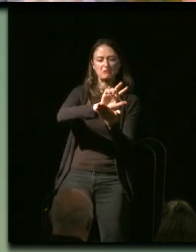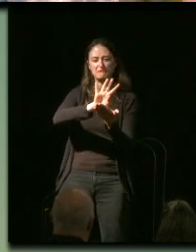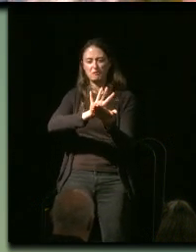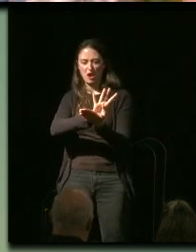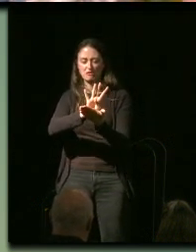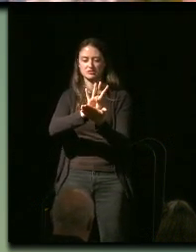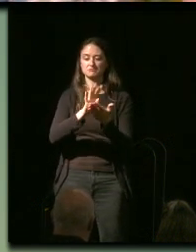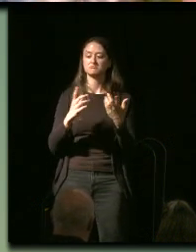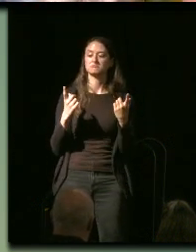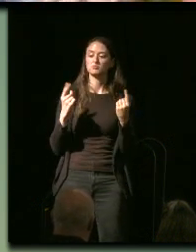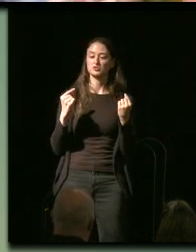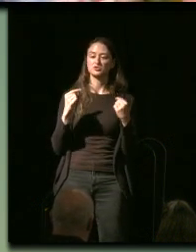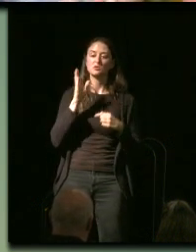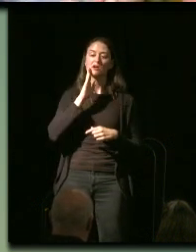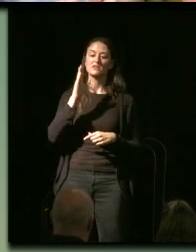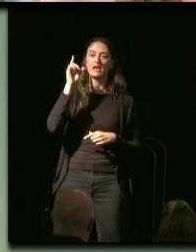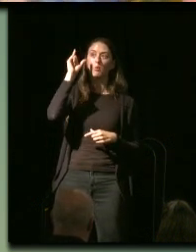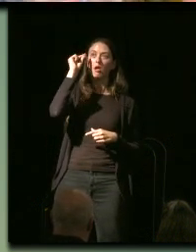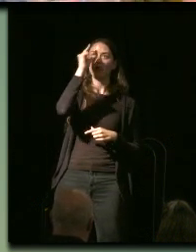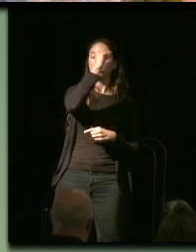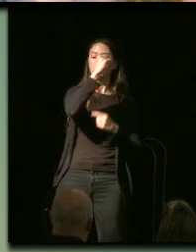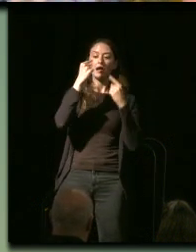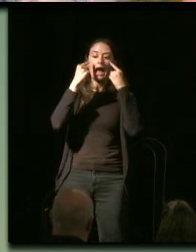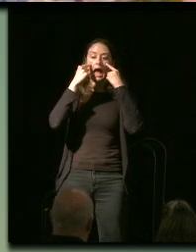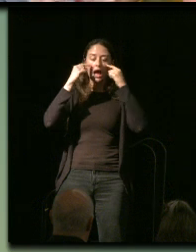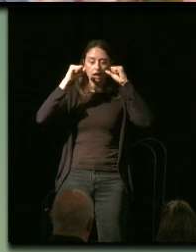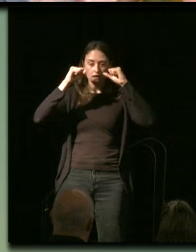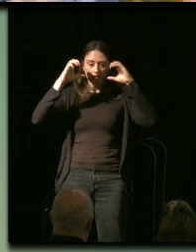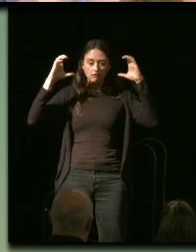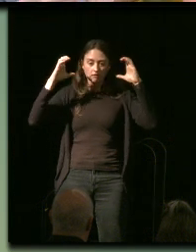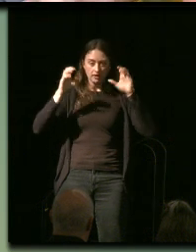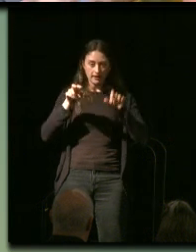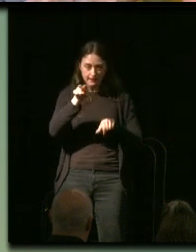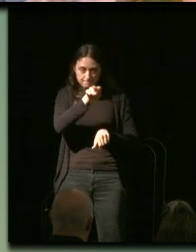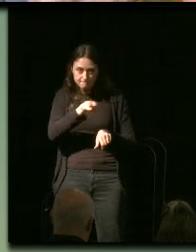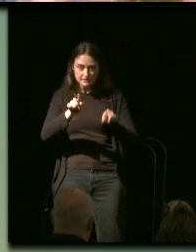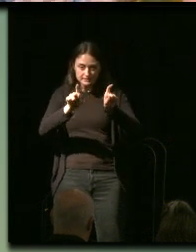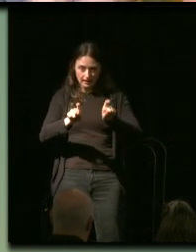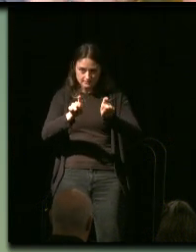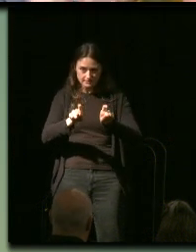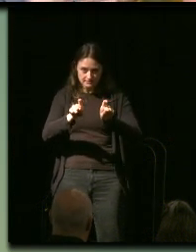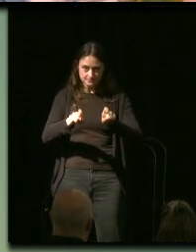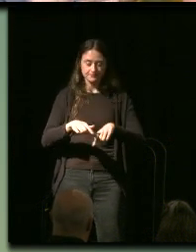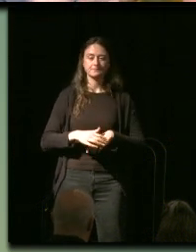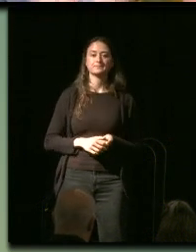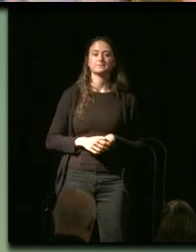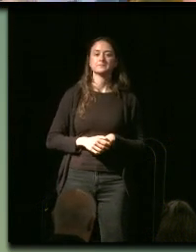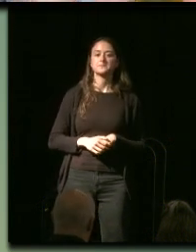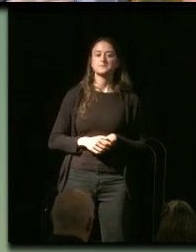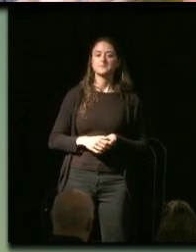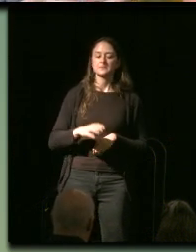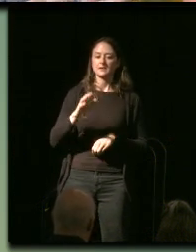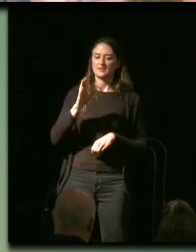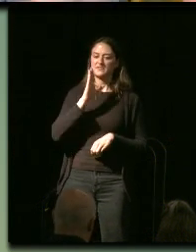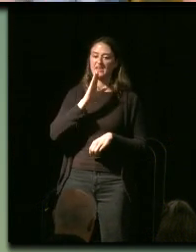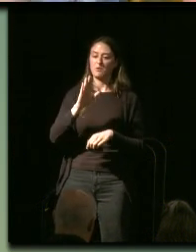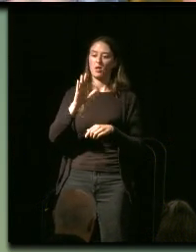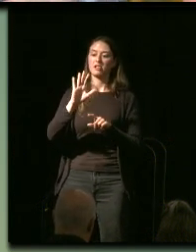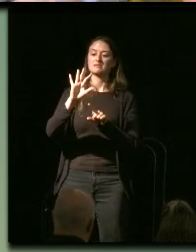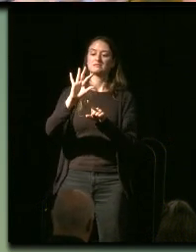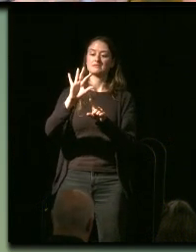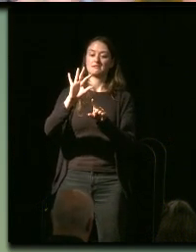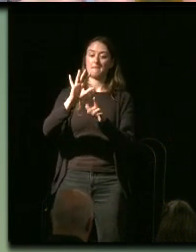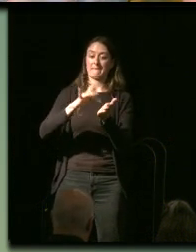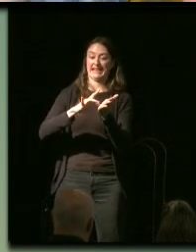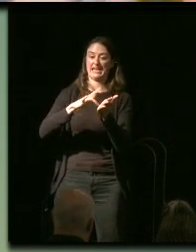for some of the tests. At visits, we receive a 9-month supply of medication. We take that medication